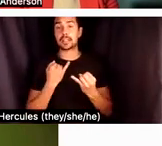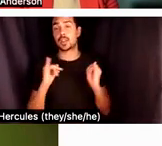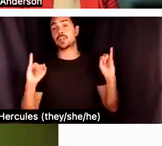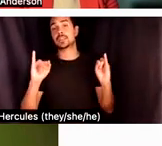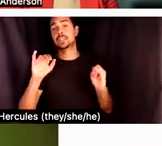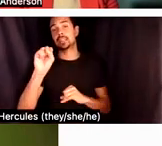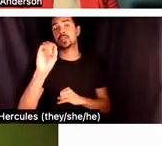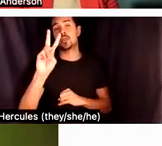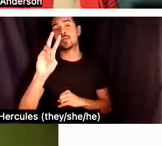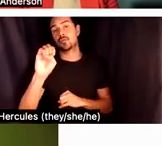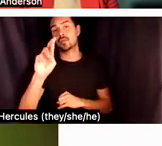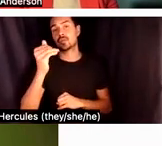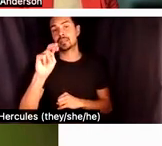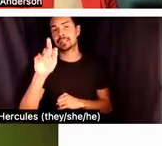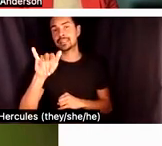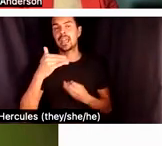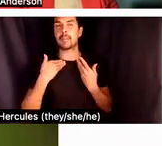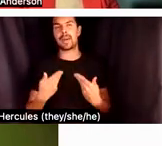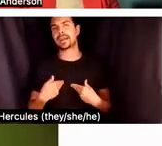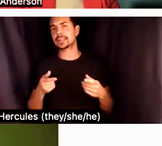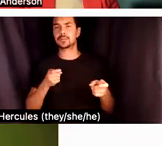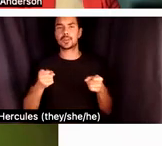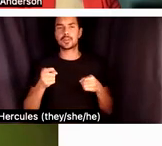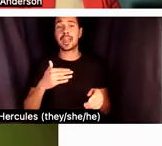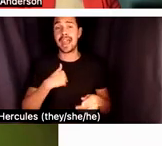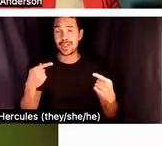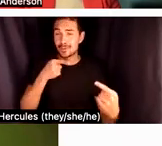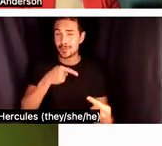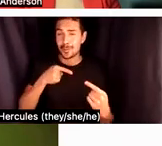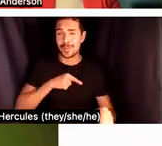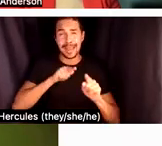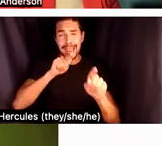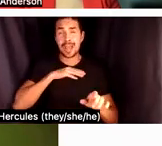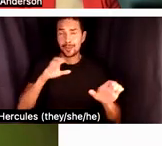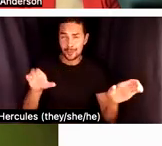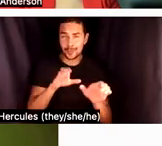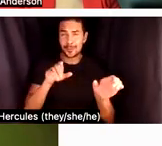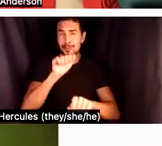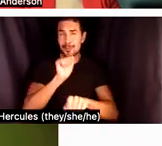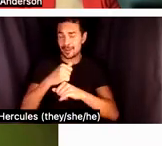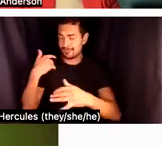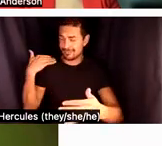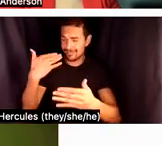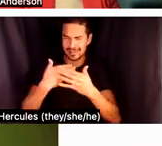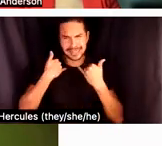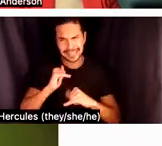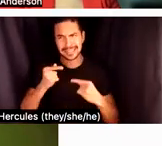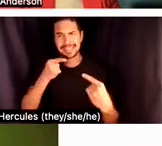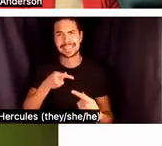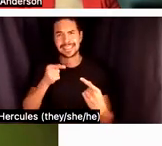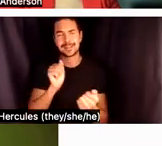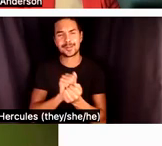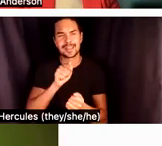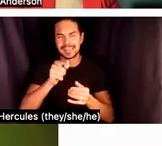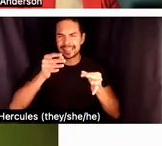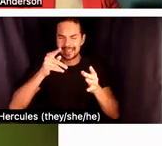this asked one time and I struggled with my answer even after doing this work, but I struggled with a very concise definition